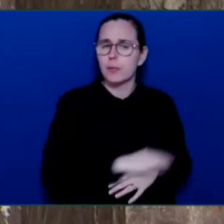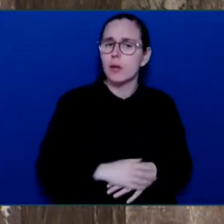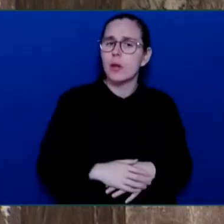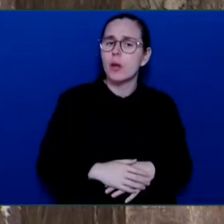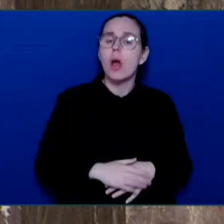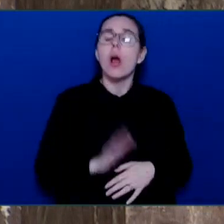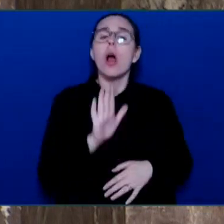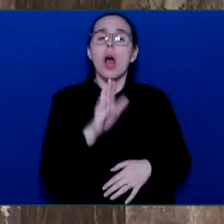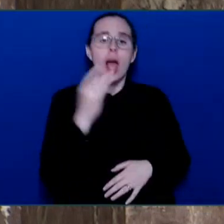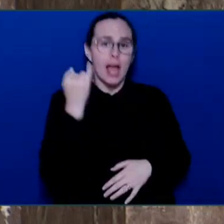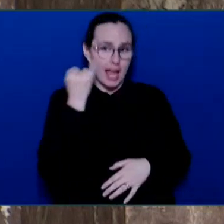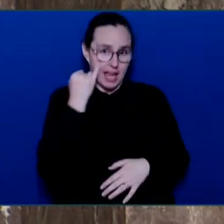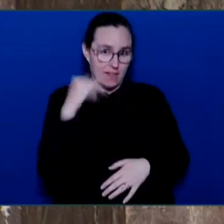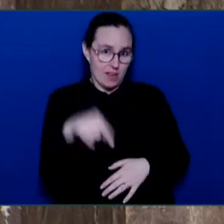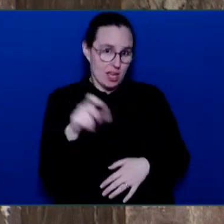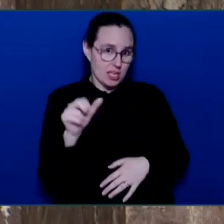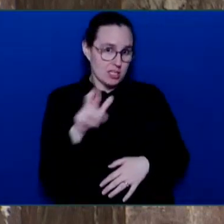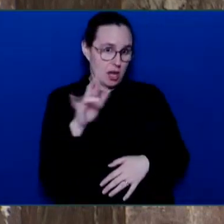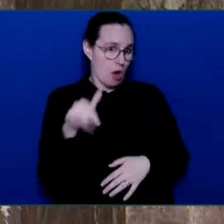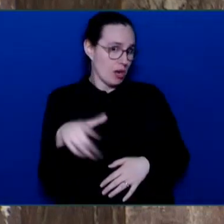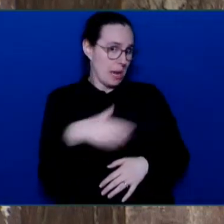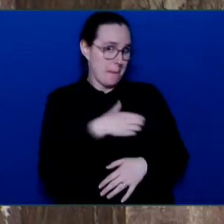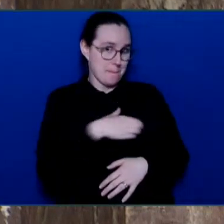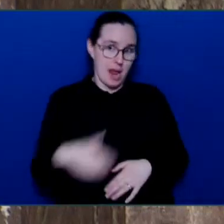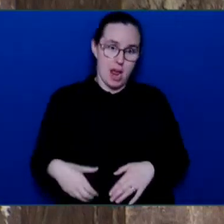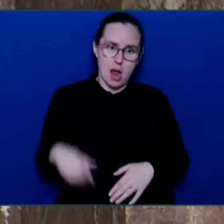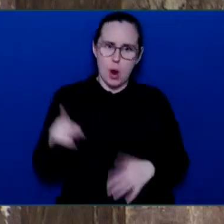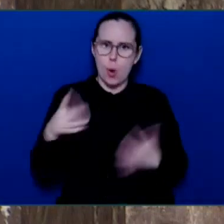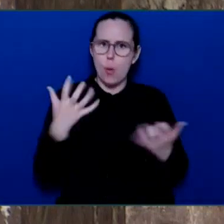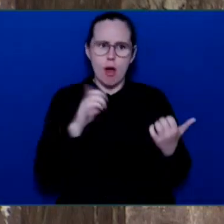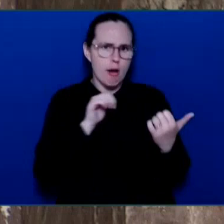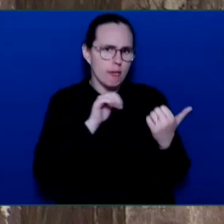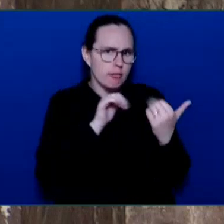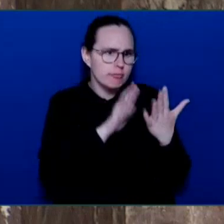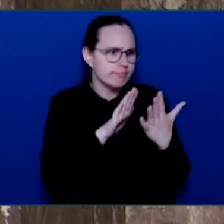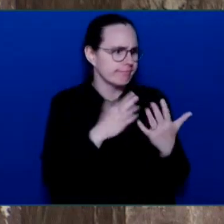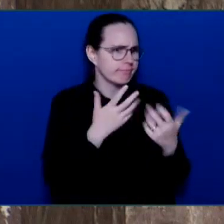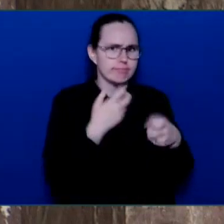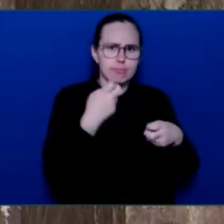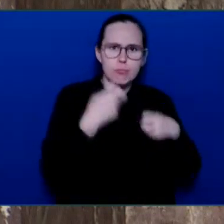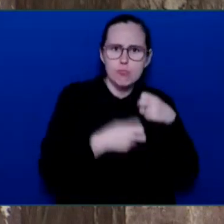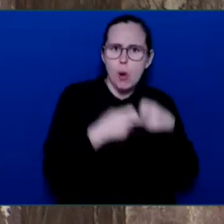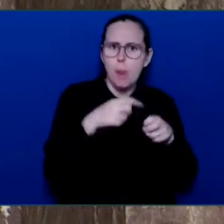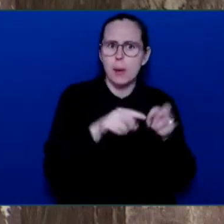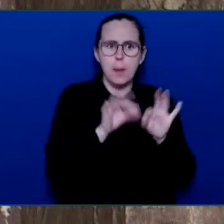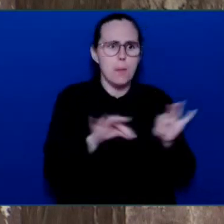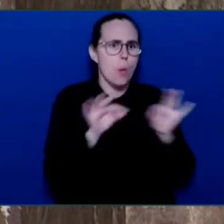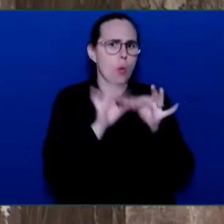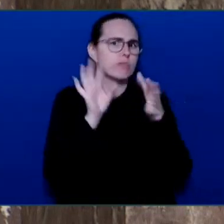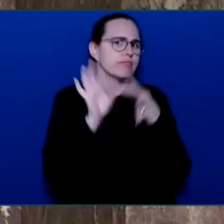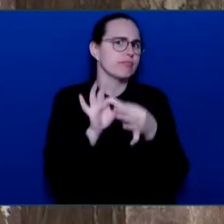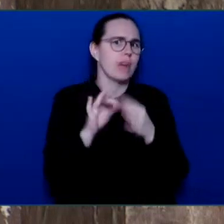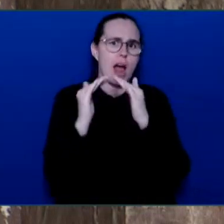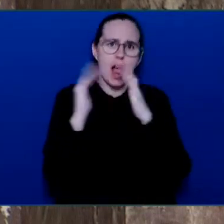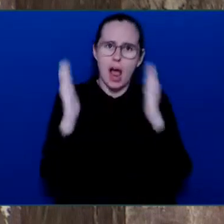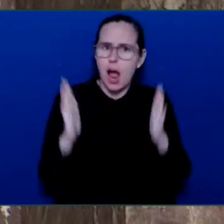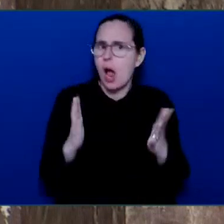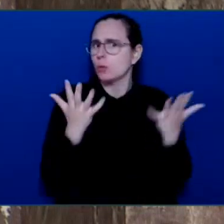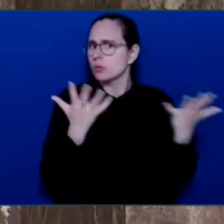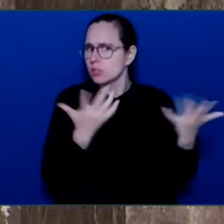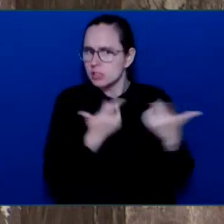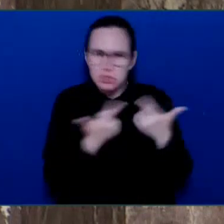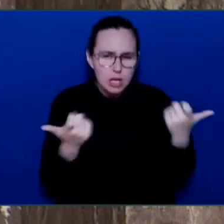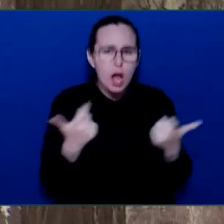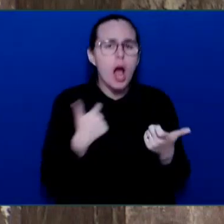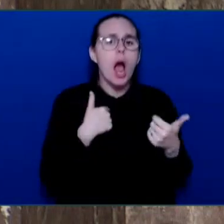housing and other issues, what I would recommend is instead of spending dollars on this, spend that money on infrastructure so we can get more housing built in our